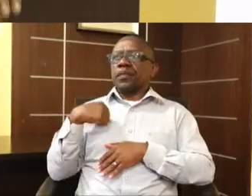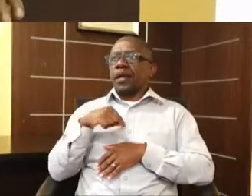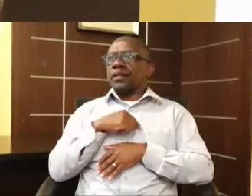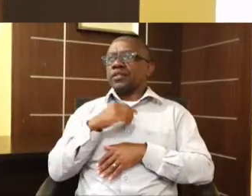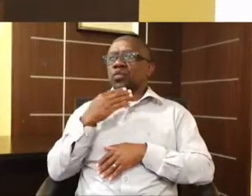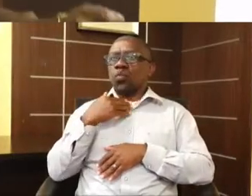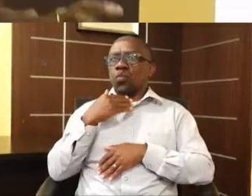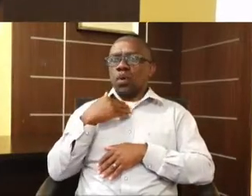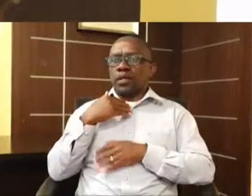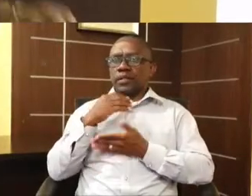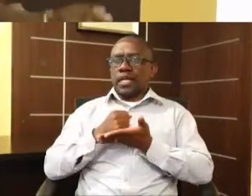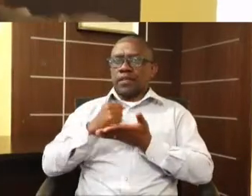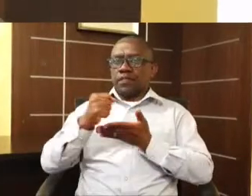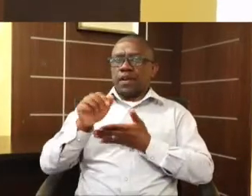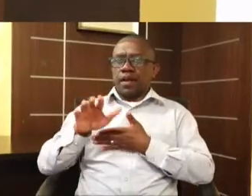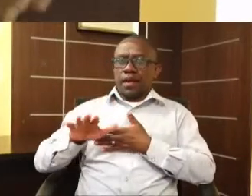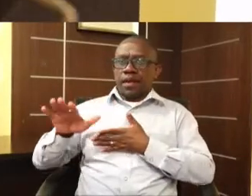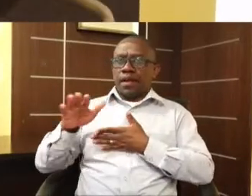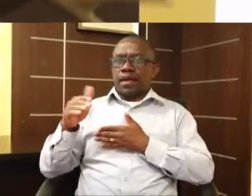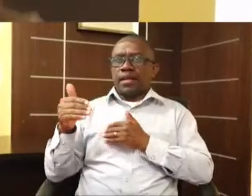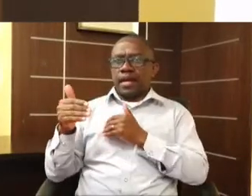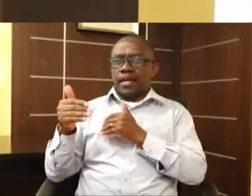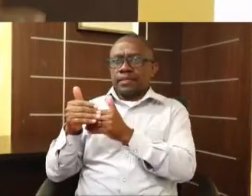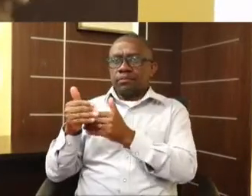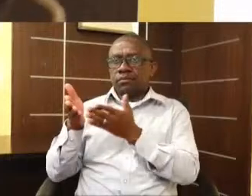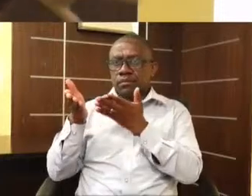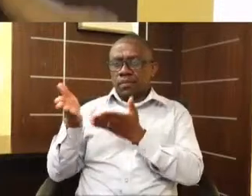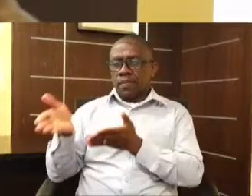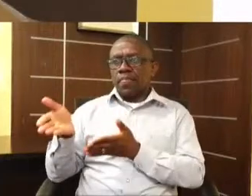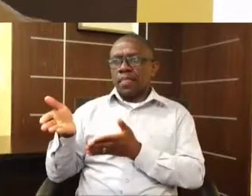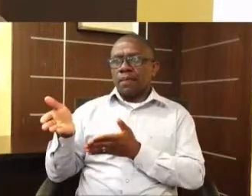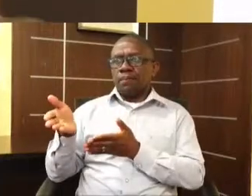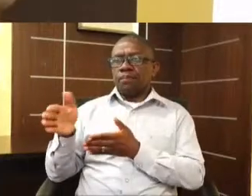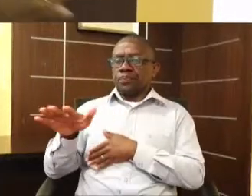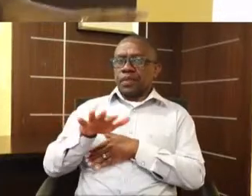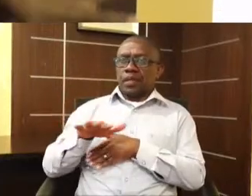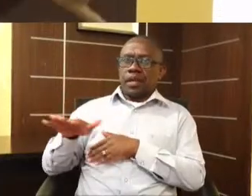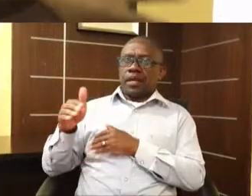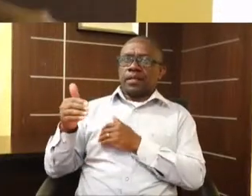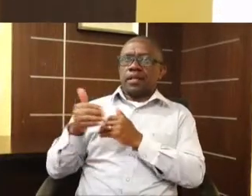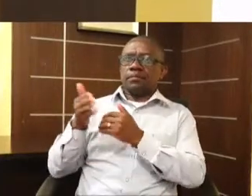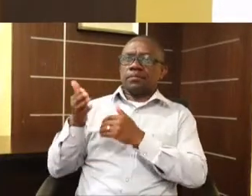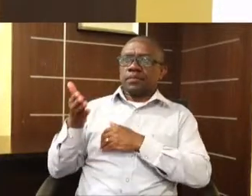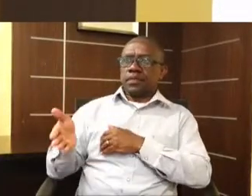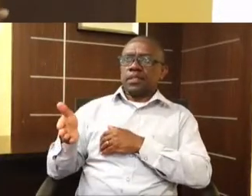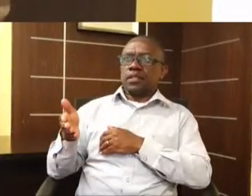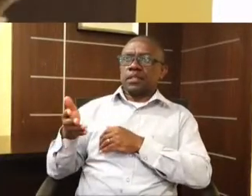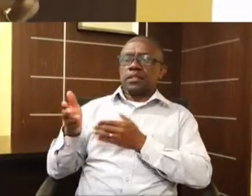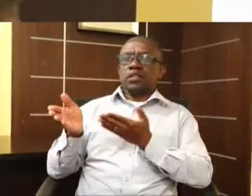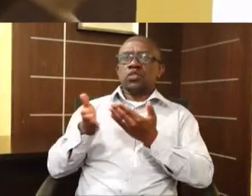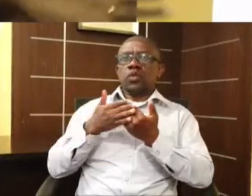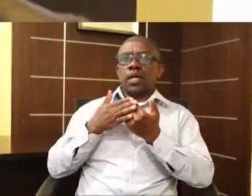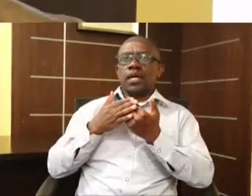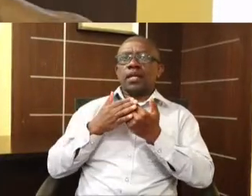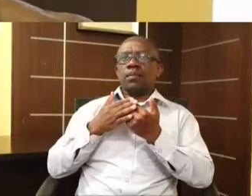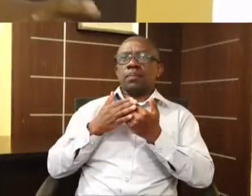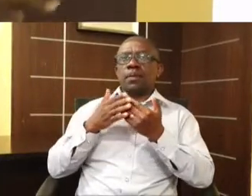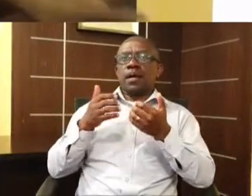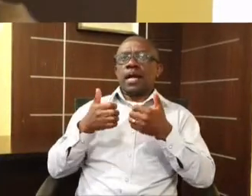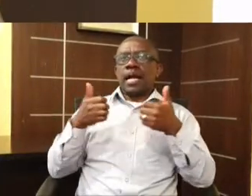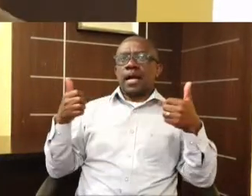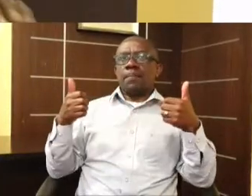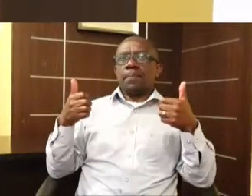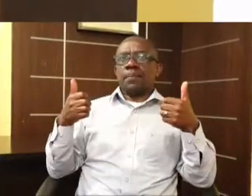give you referrals to a provider who's within your location. That is to bridge the barrier of distance,